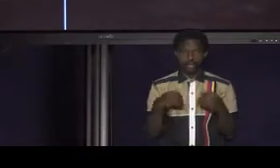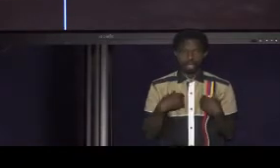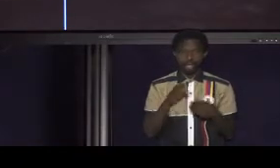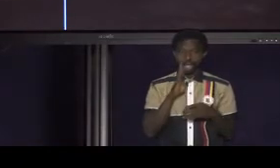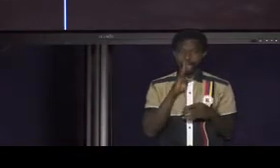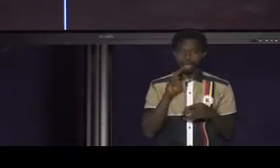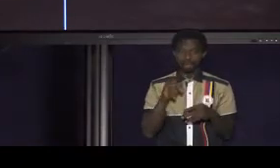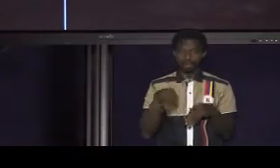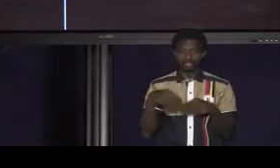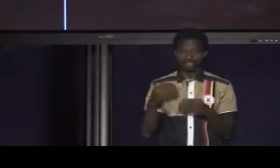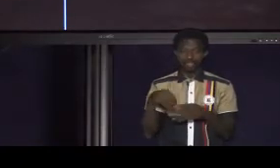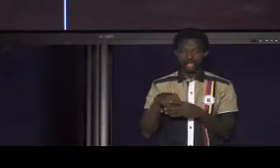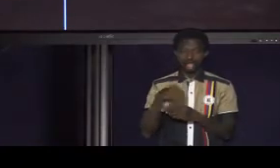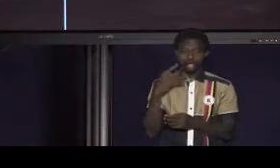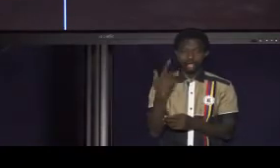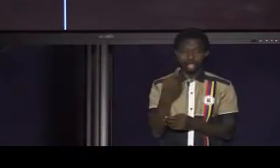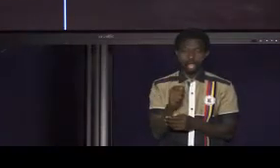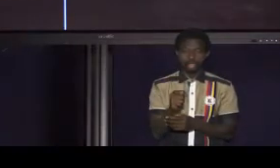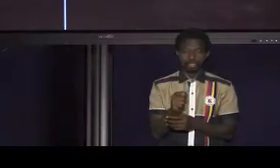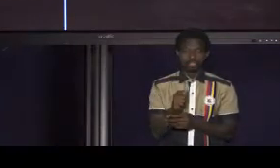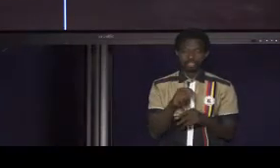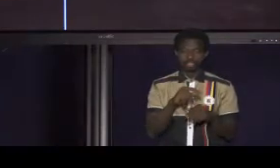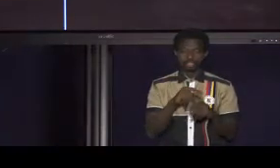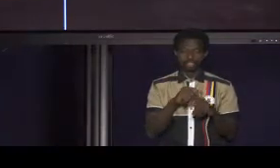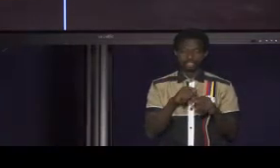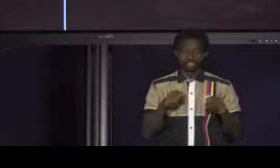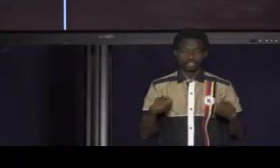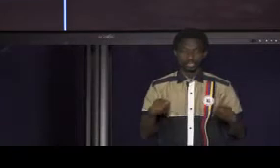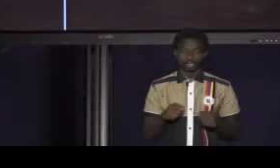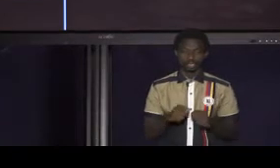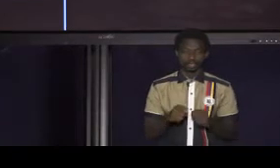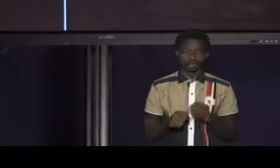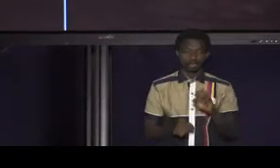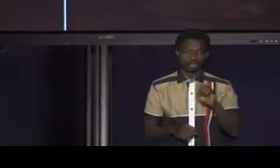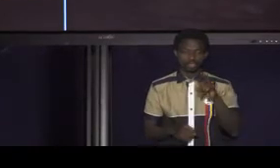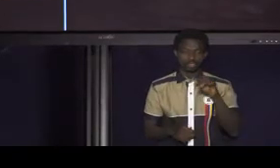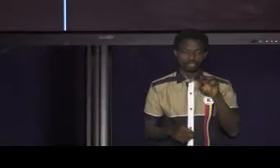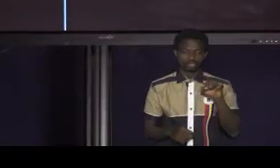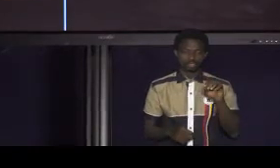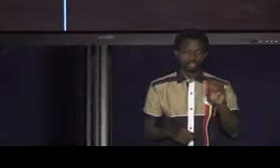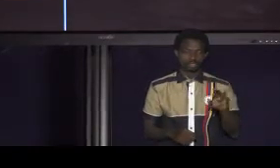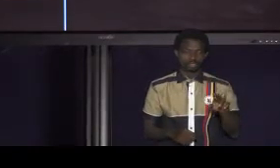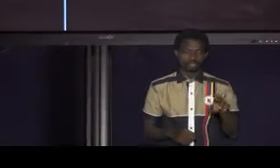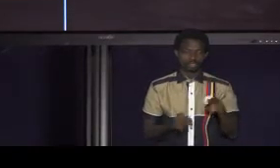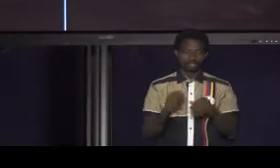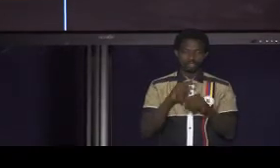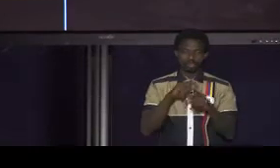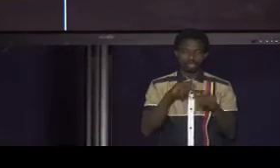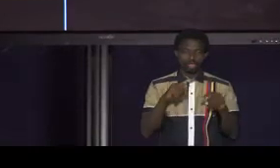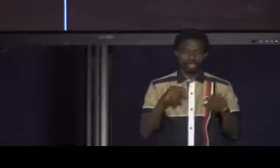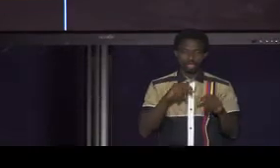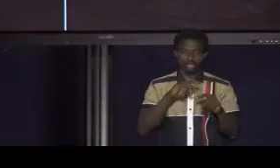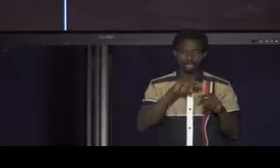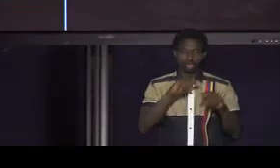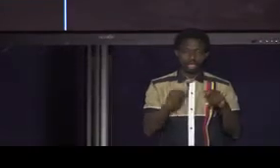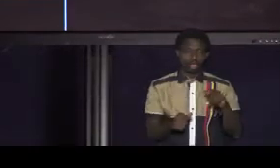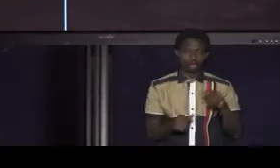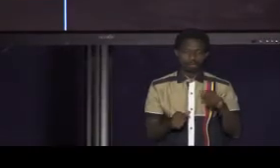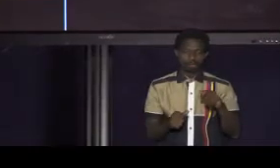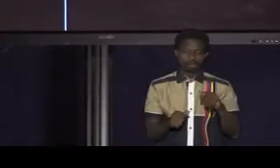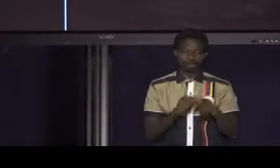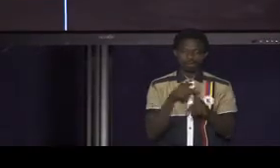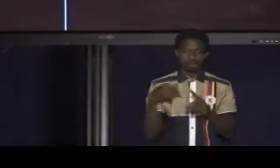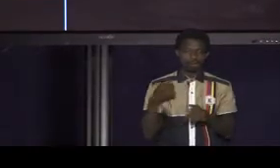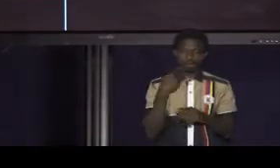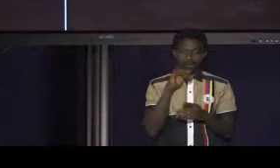given outside the triangle, that is an exterior angle. But when we said that three angles form